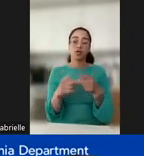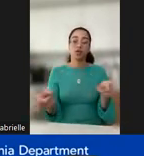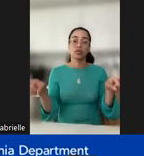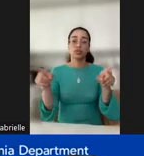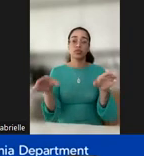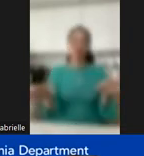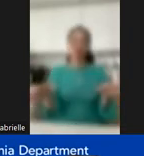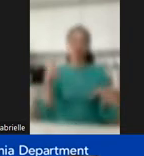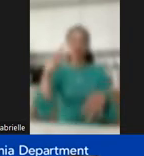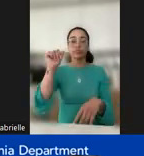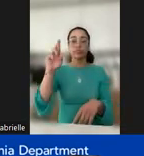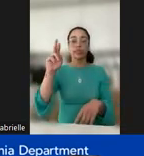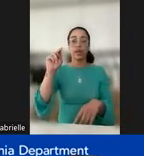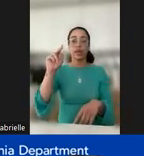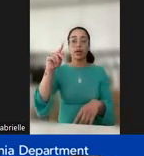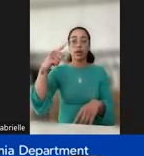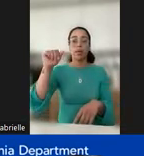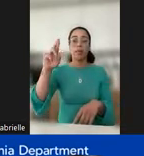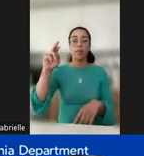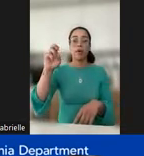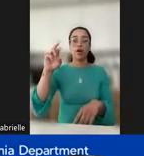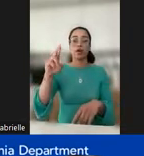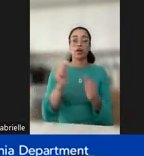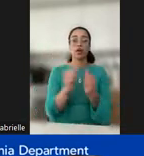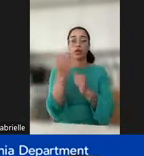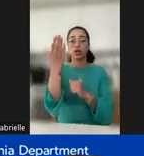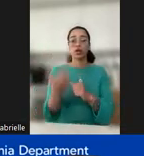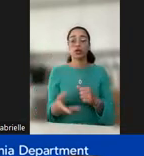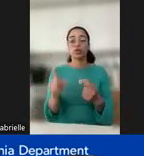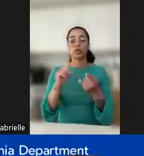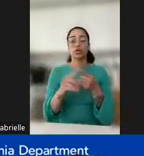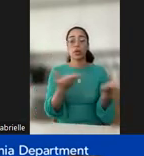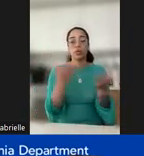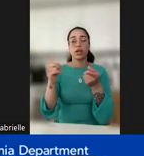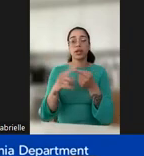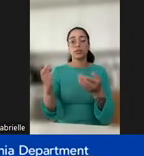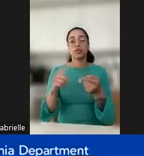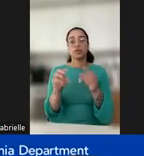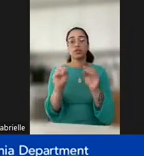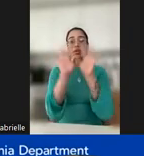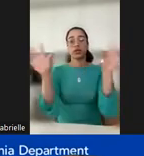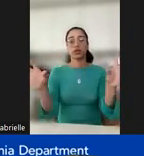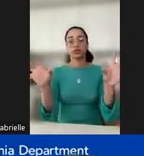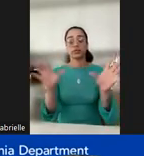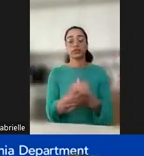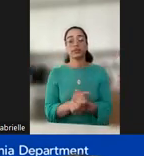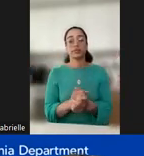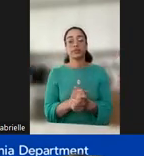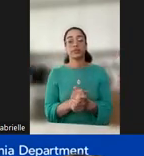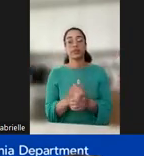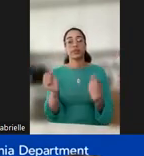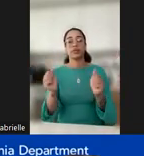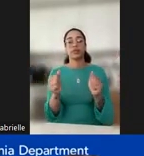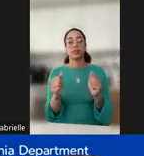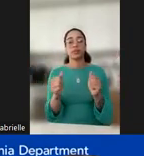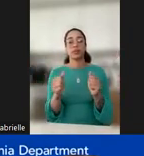future initiatives, partner with you to bring them to fruition. So without And